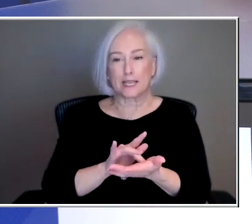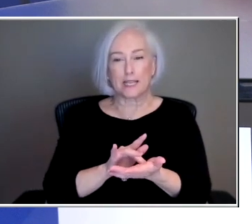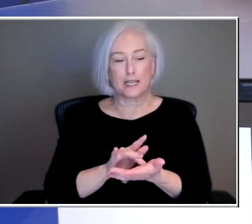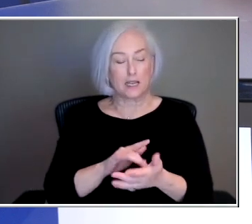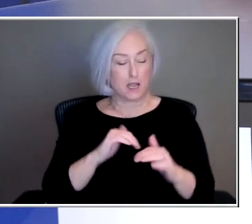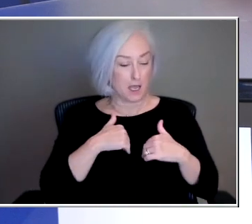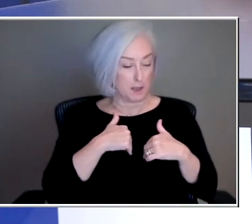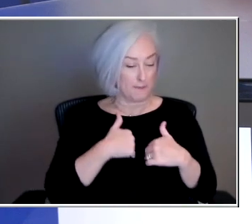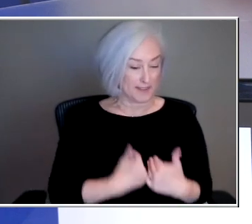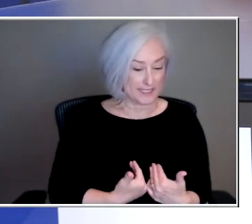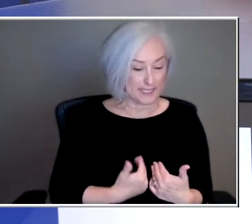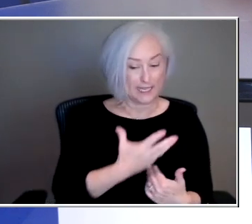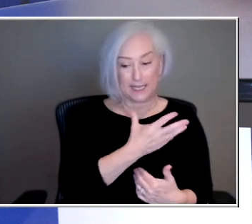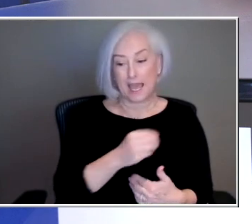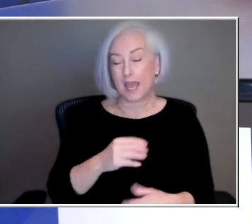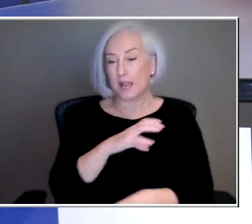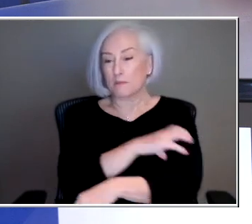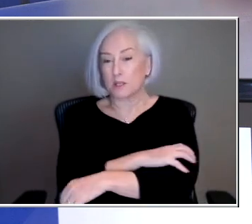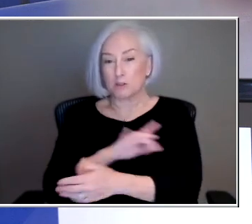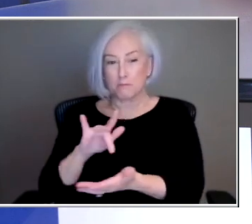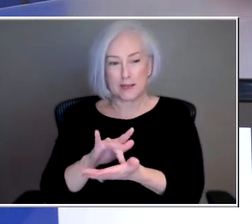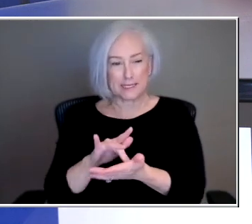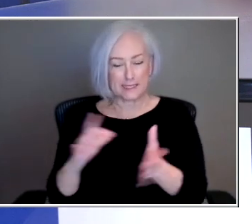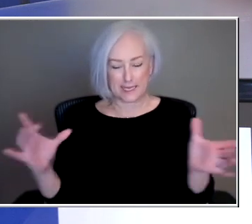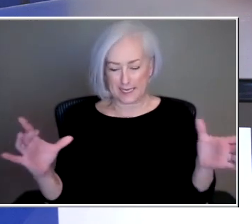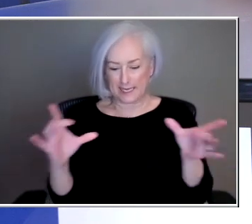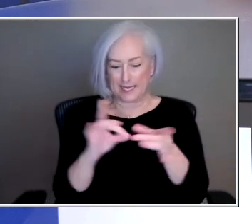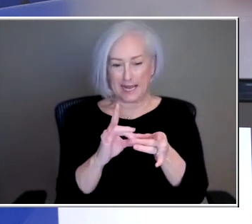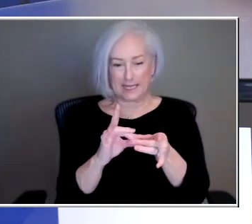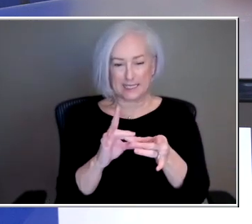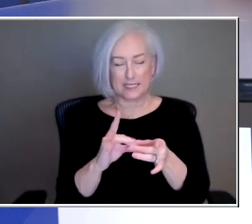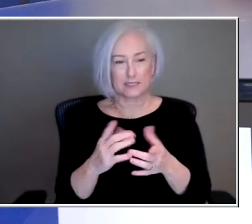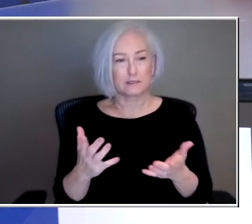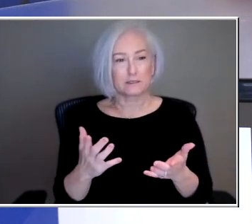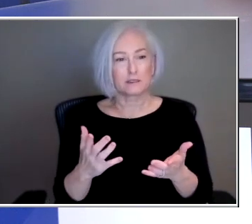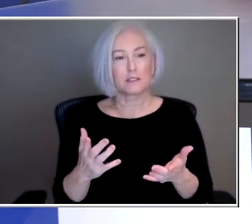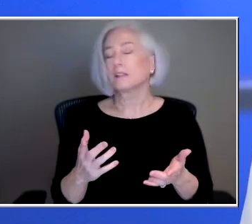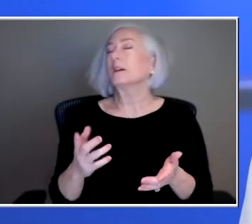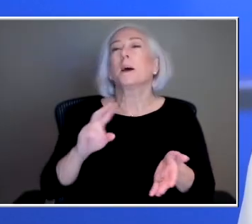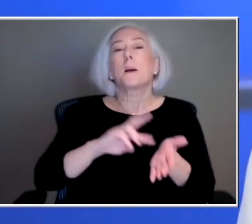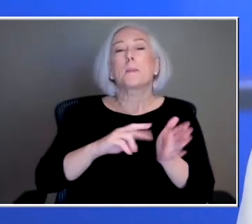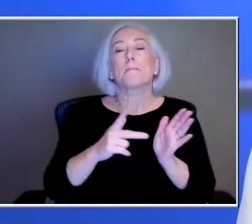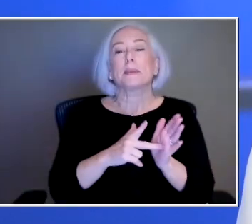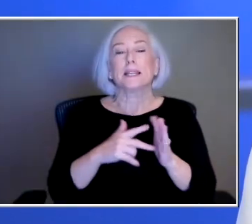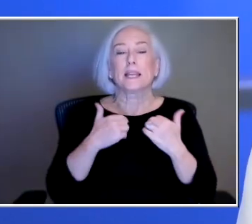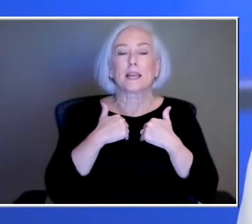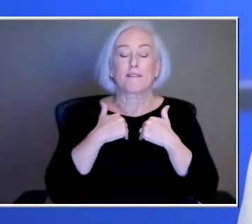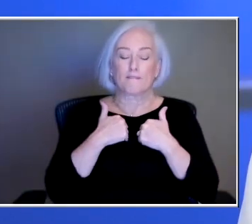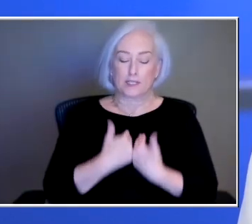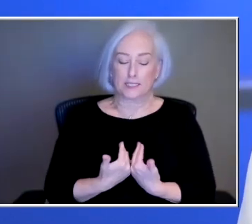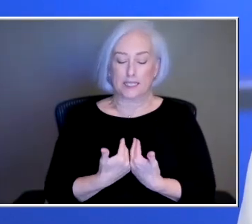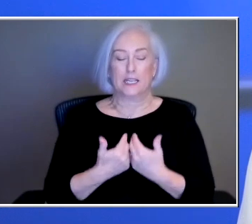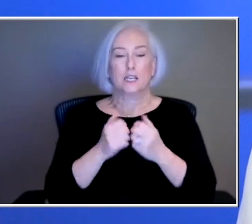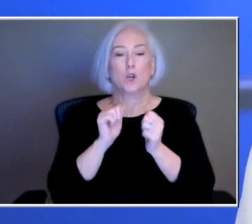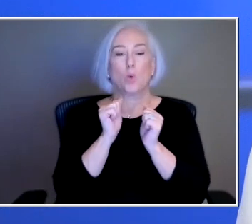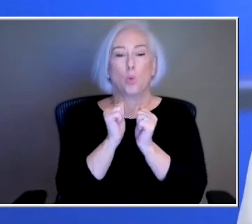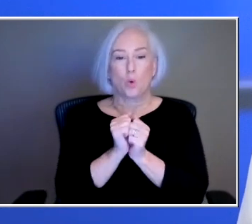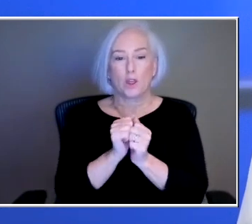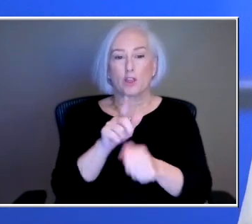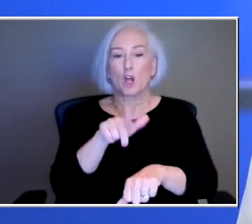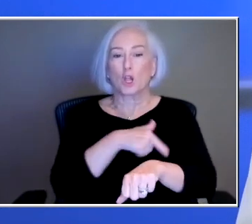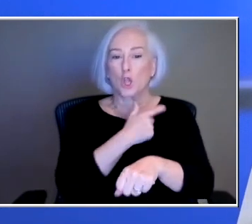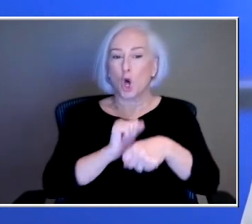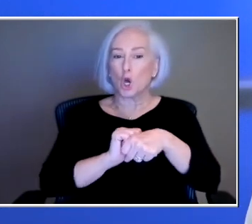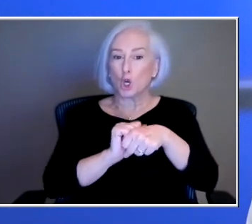pressure medication, but. So if we're talking about fatigue with long COVID, maybe that's... Yeah, I think that's... Yeah, that is certainly the